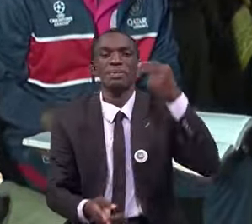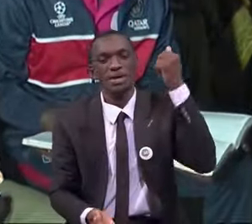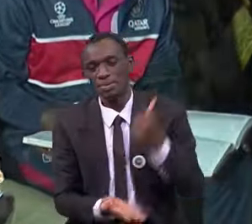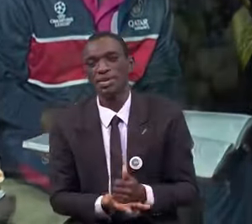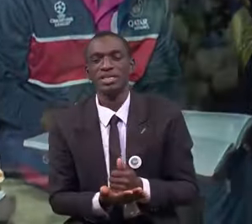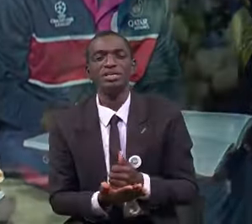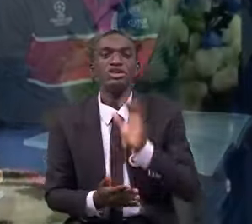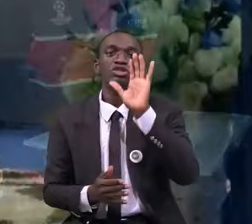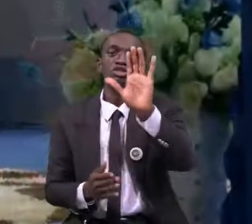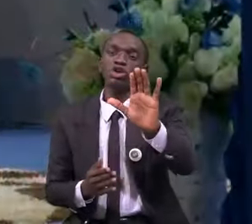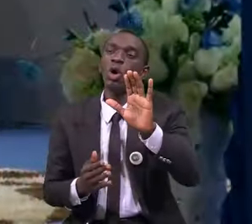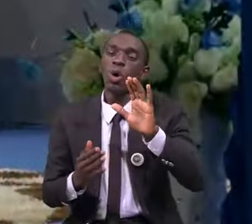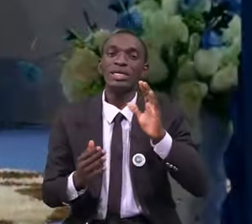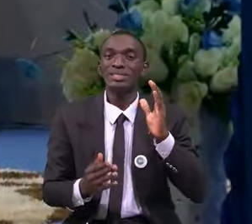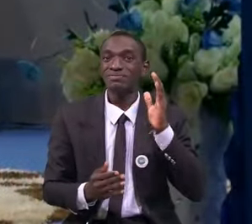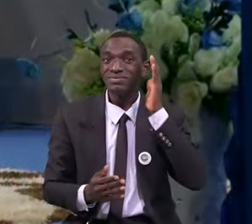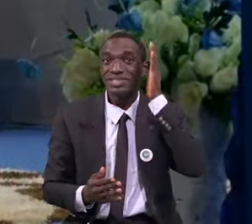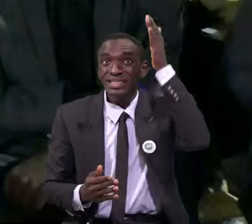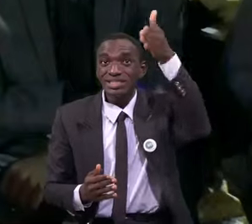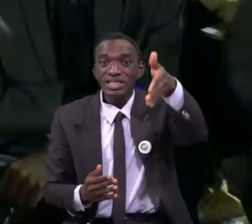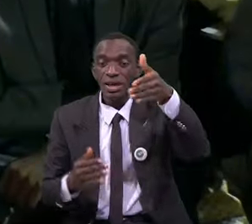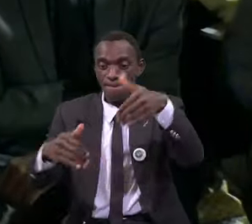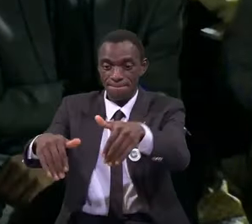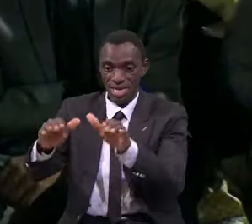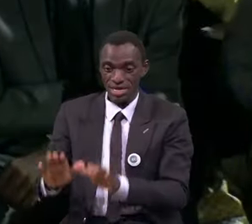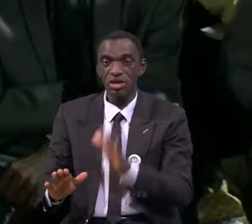Your buried destiny will come alive.